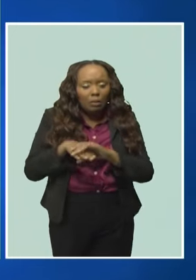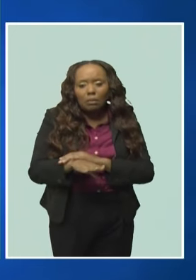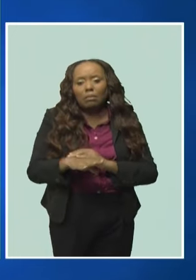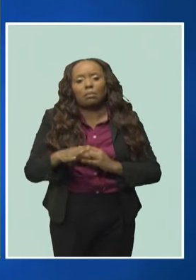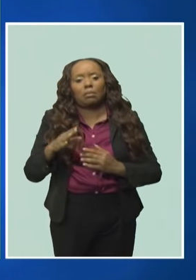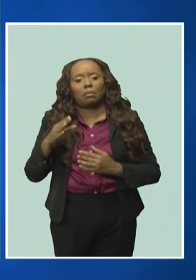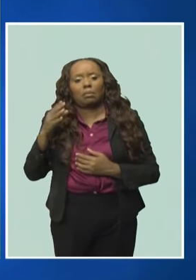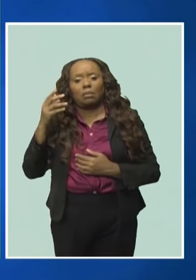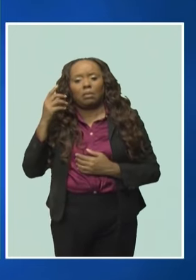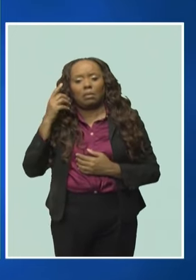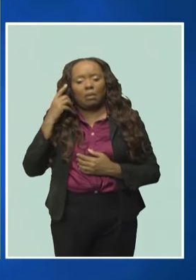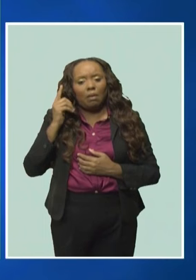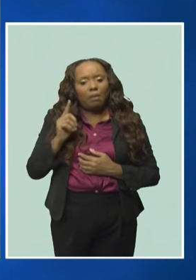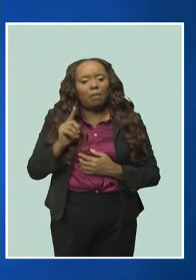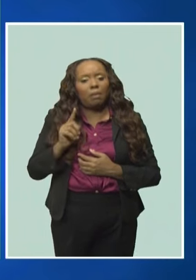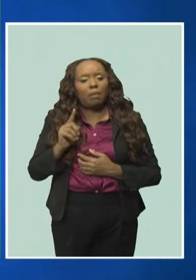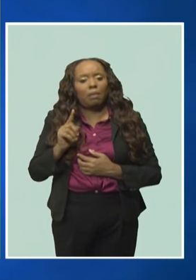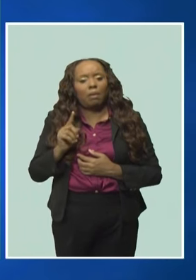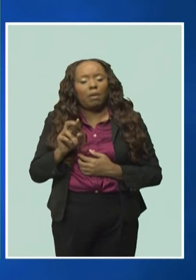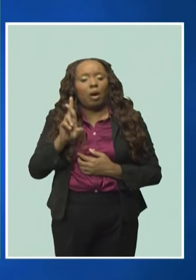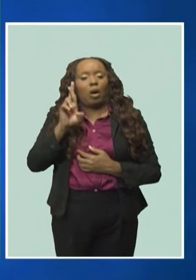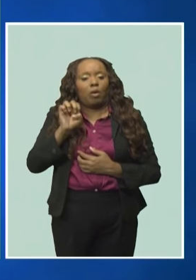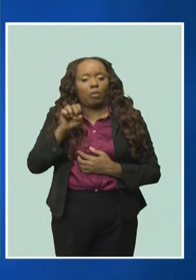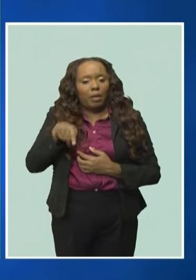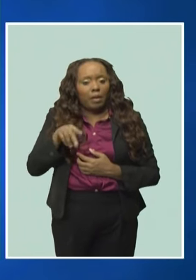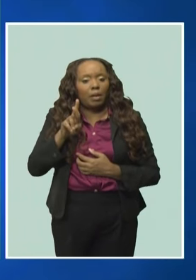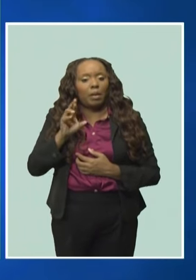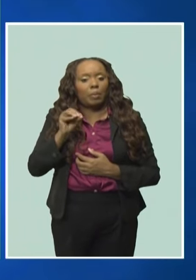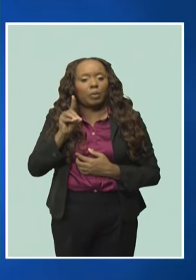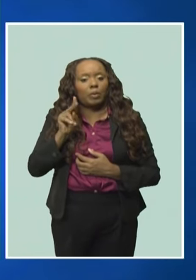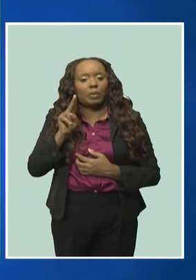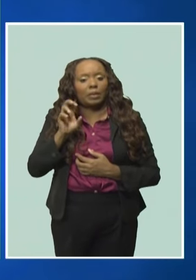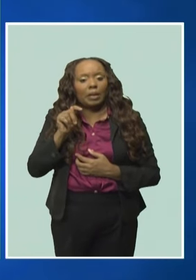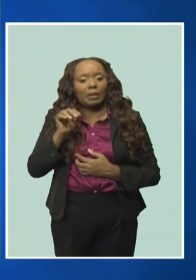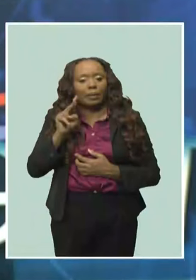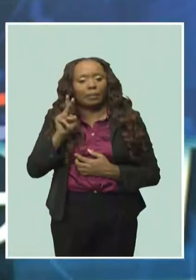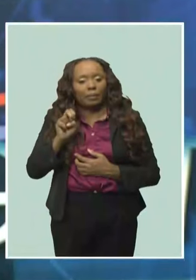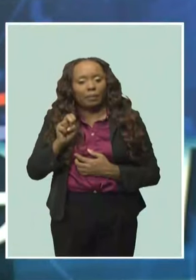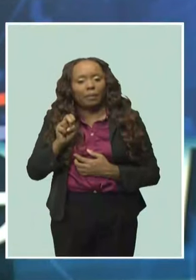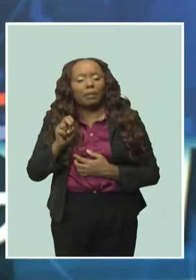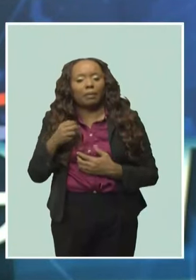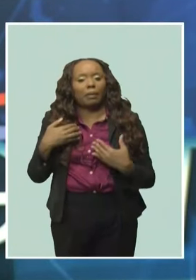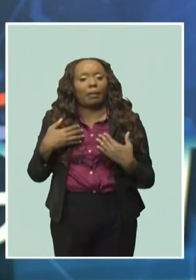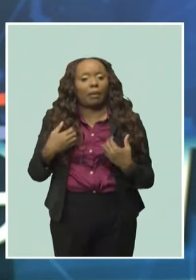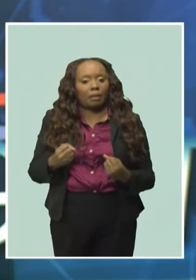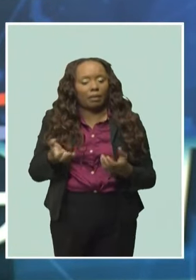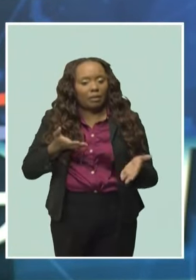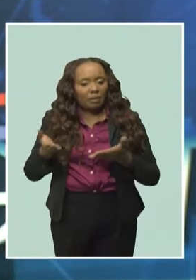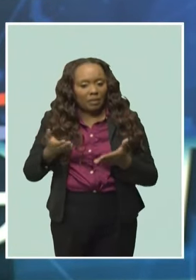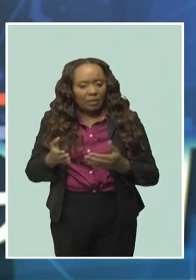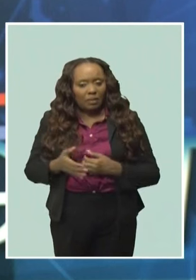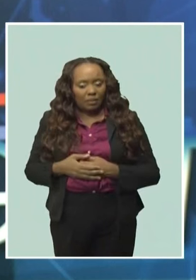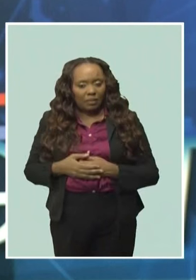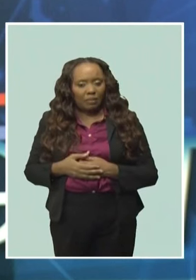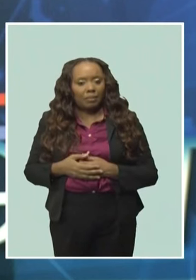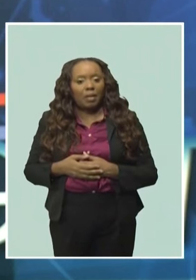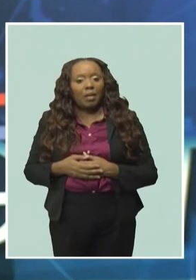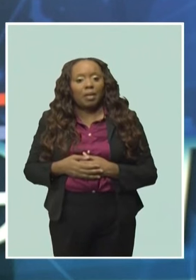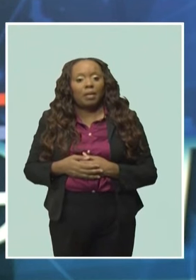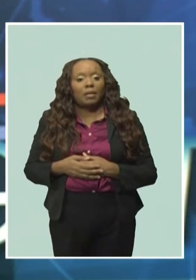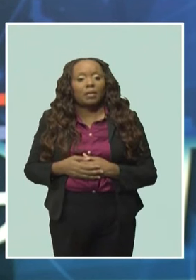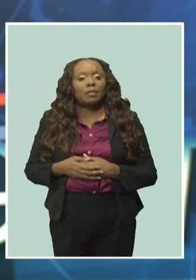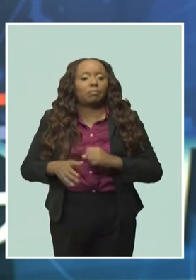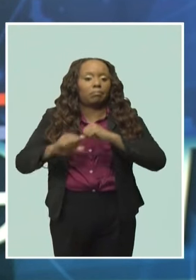comprehensive reproductive health services and sex education. The campaign theme for International Women's